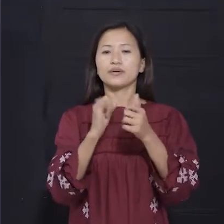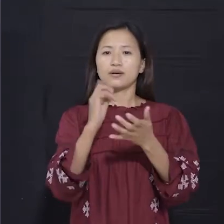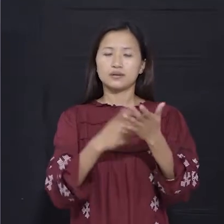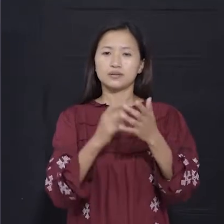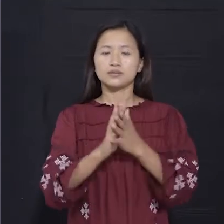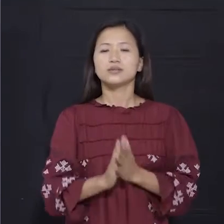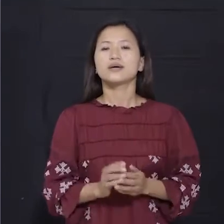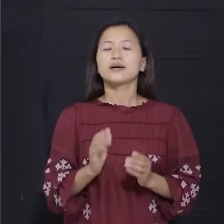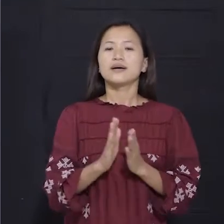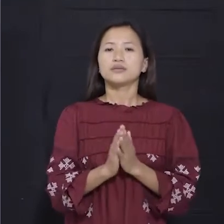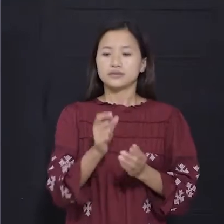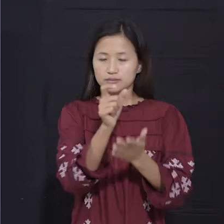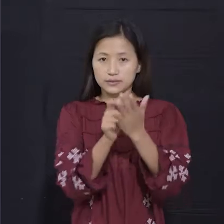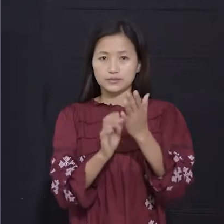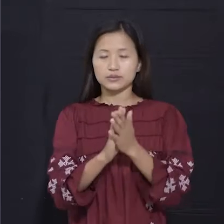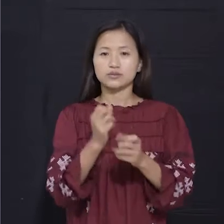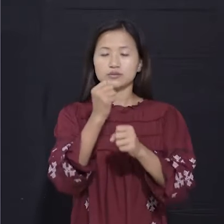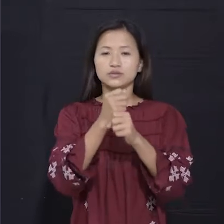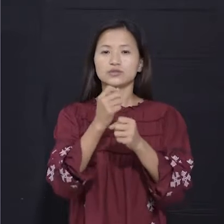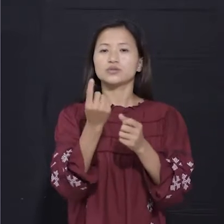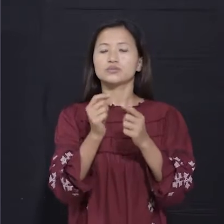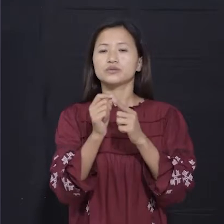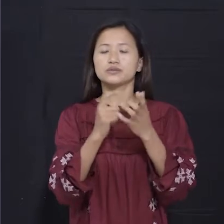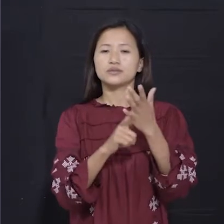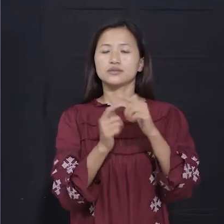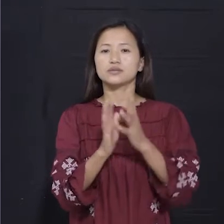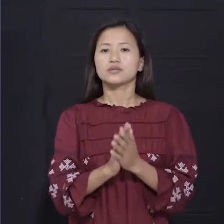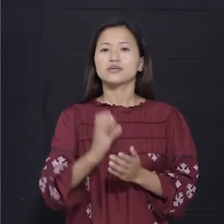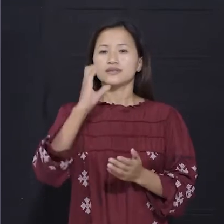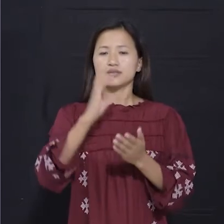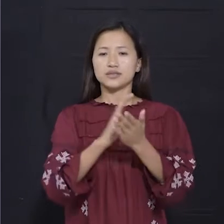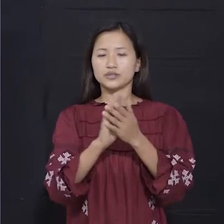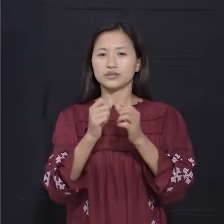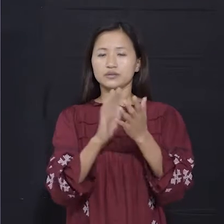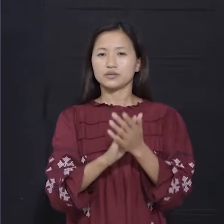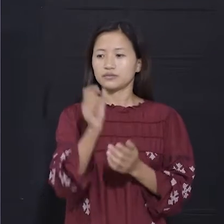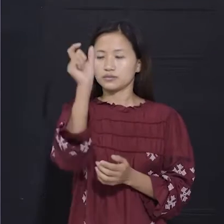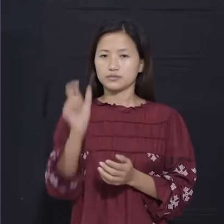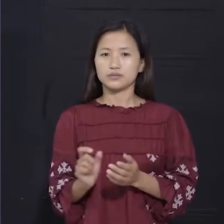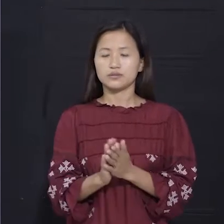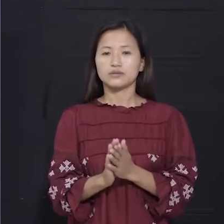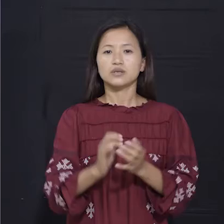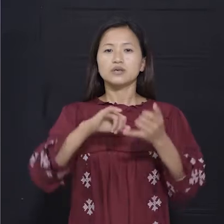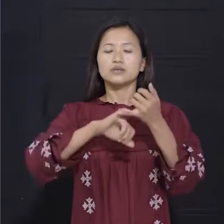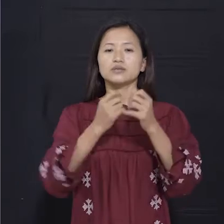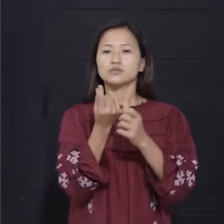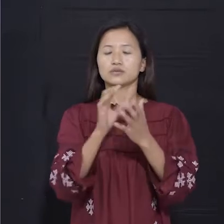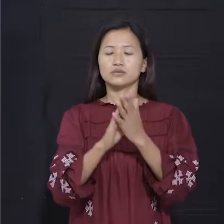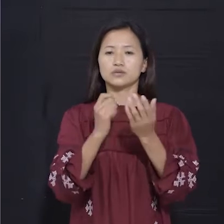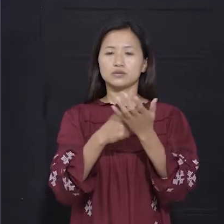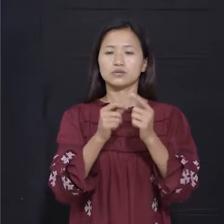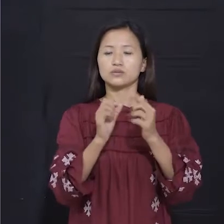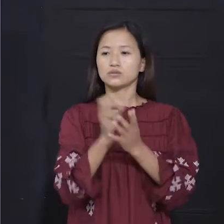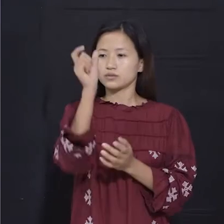the Guptas starting with Chandragupta I followed by Samudragupta,